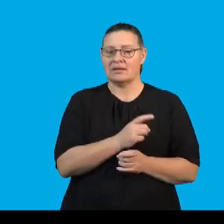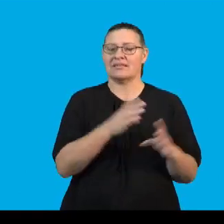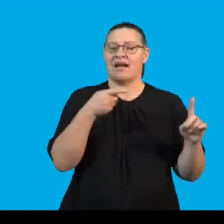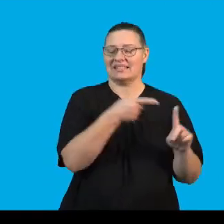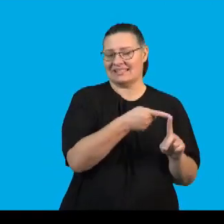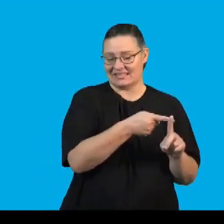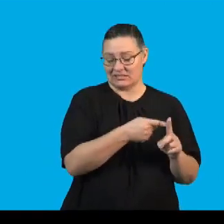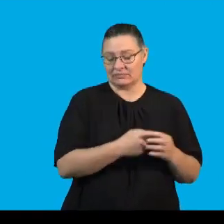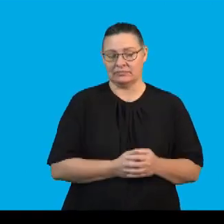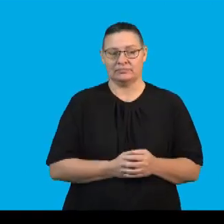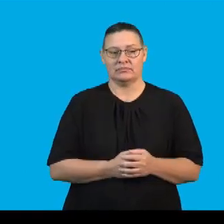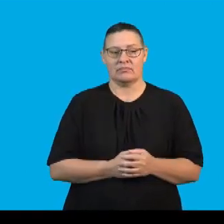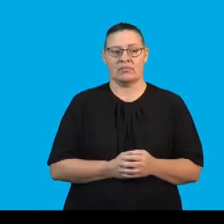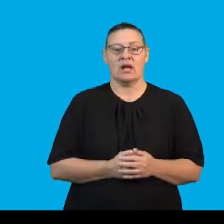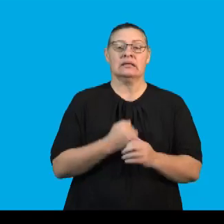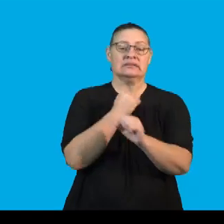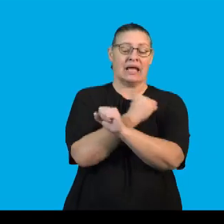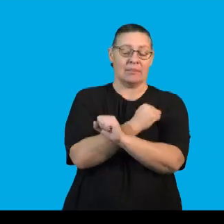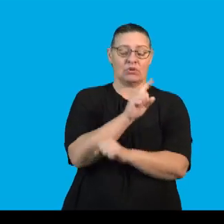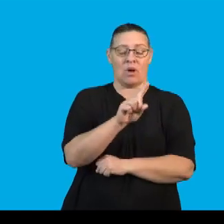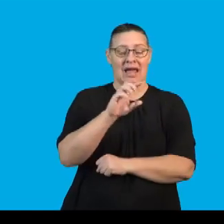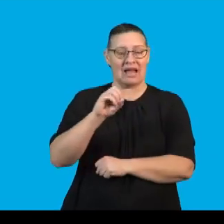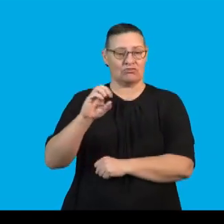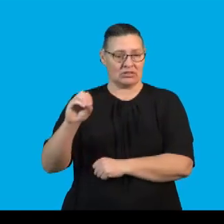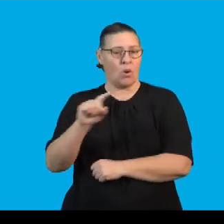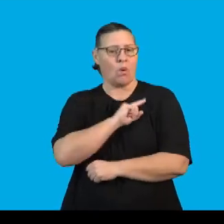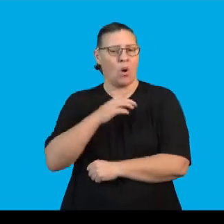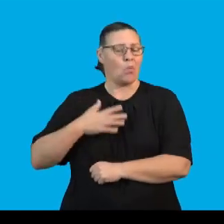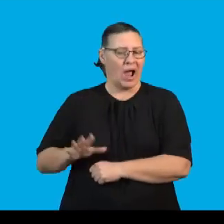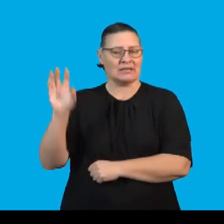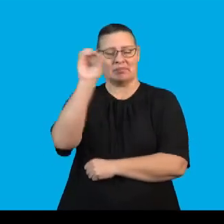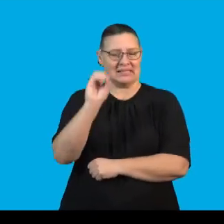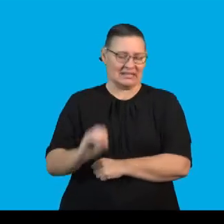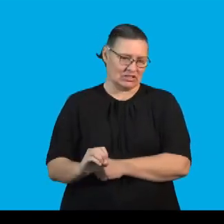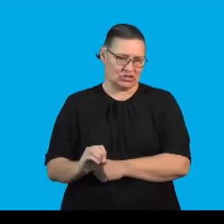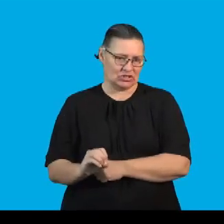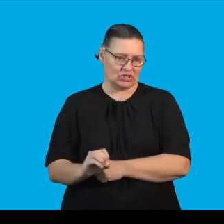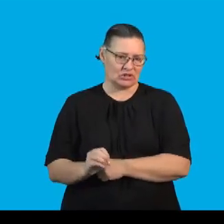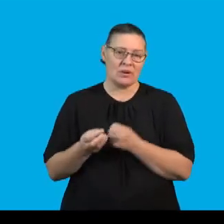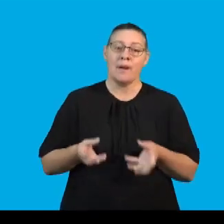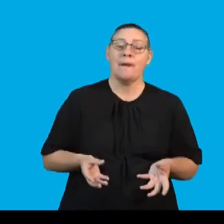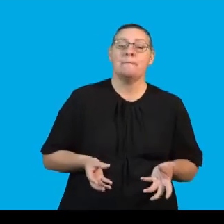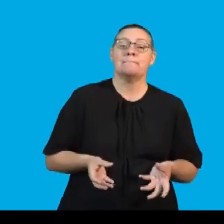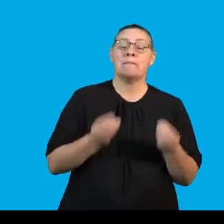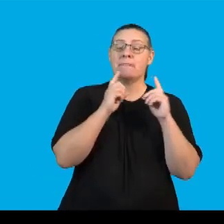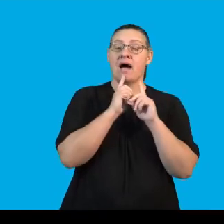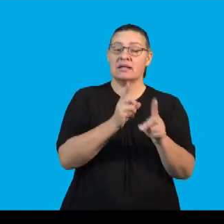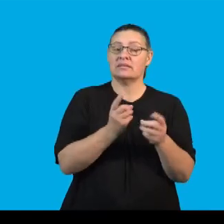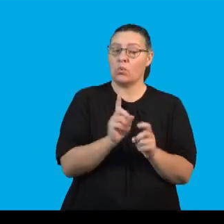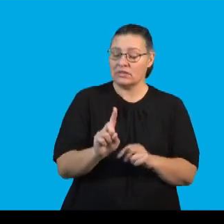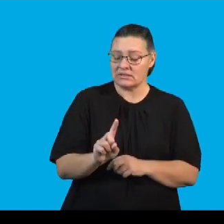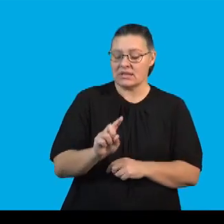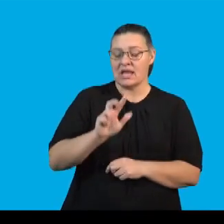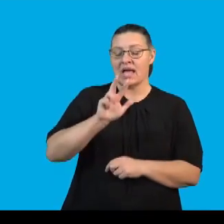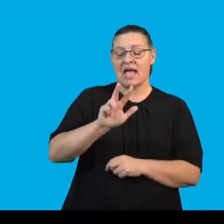21.6. We divide it by 21.6, and which is now going to be multiplied by